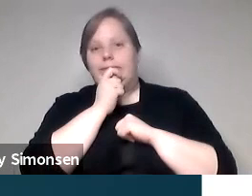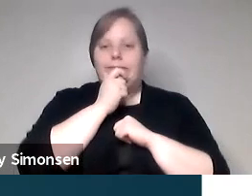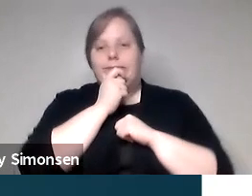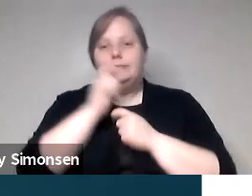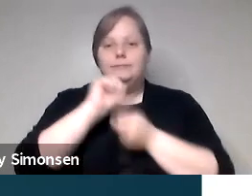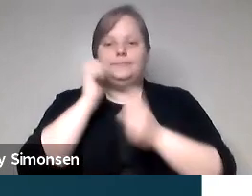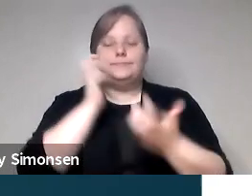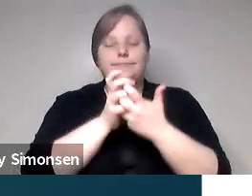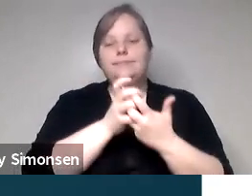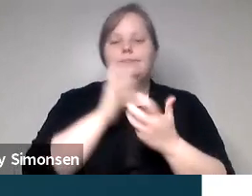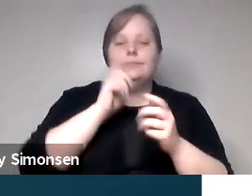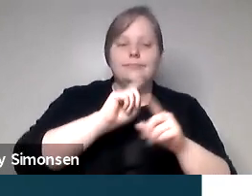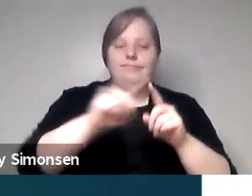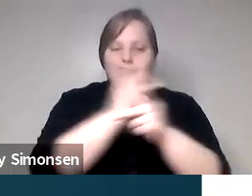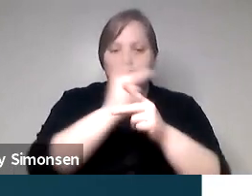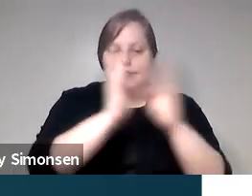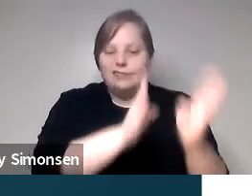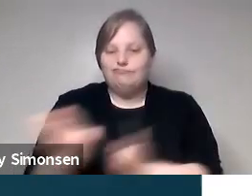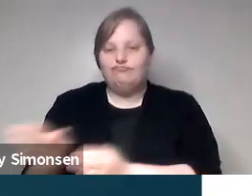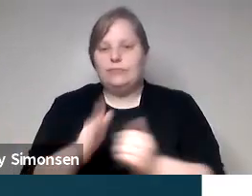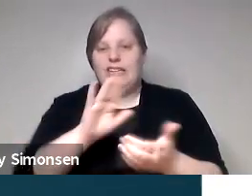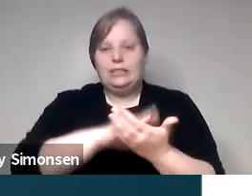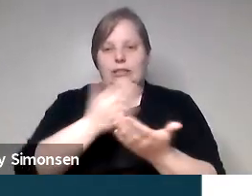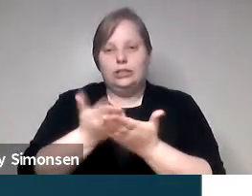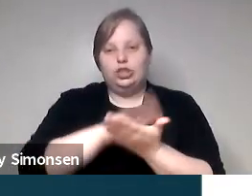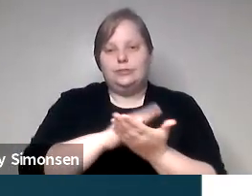for certain items in the kitchen area, for example.